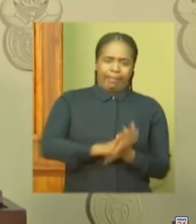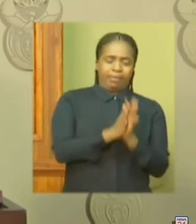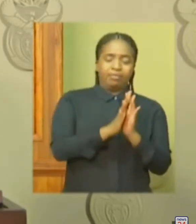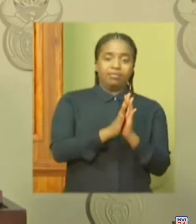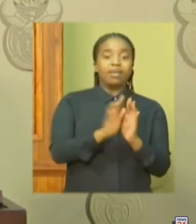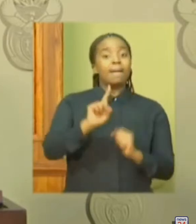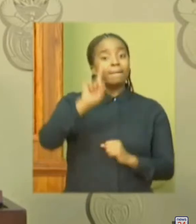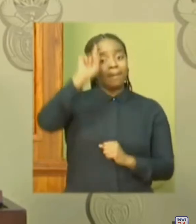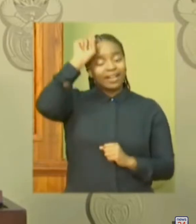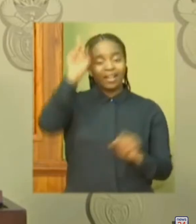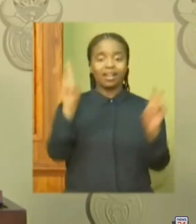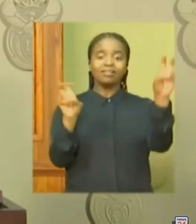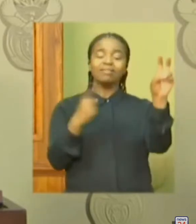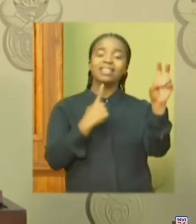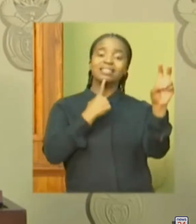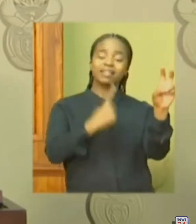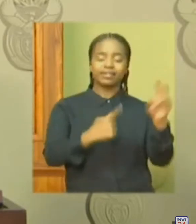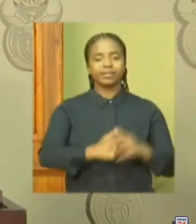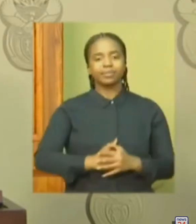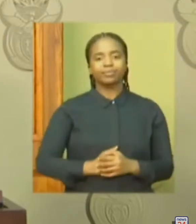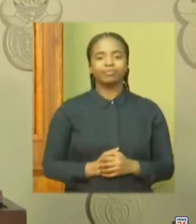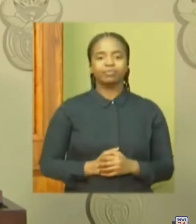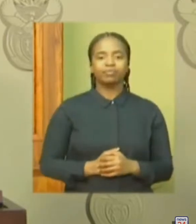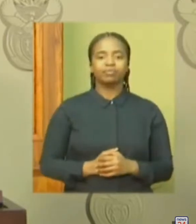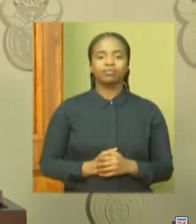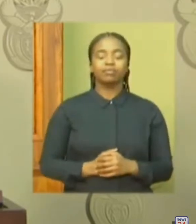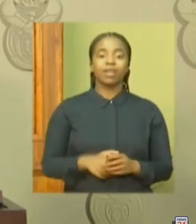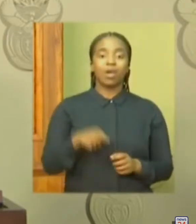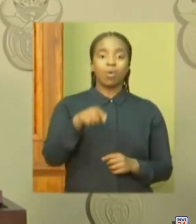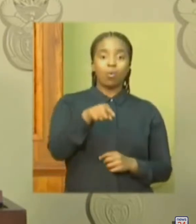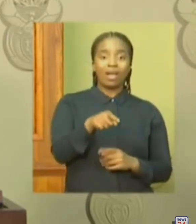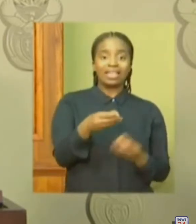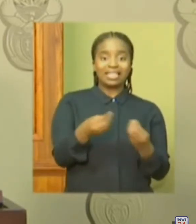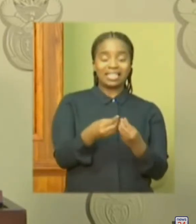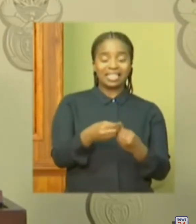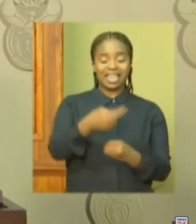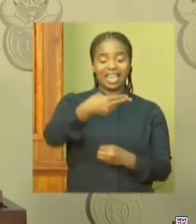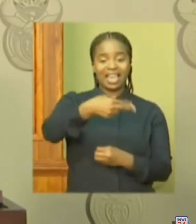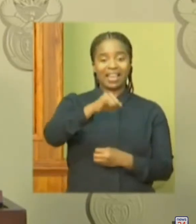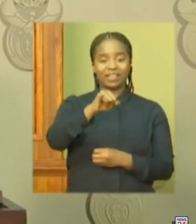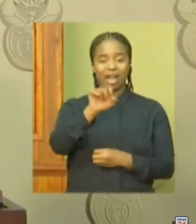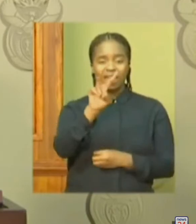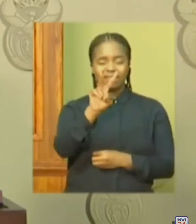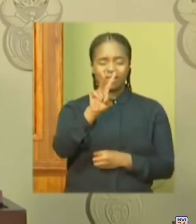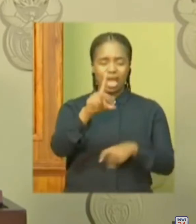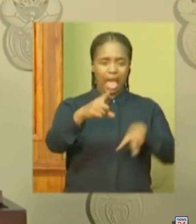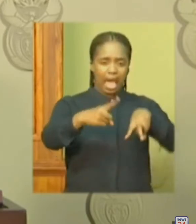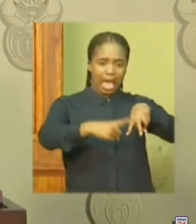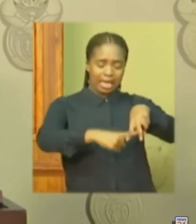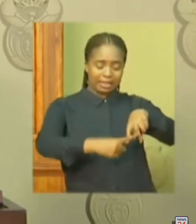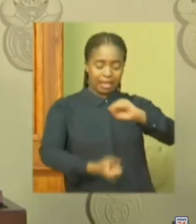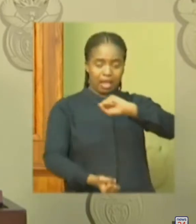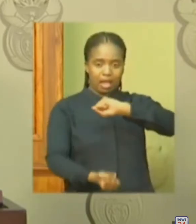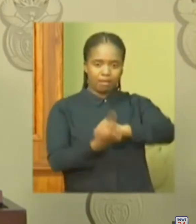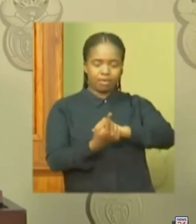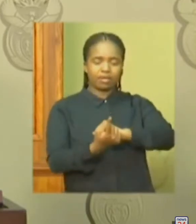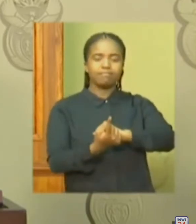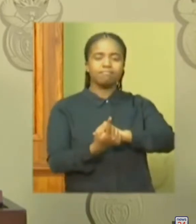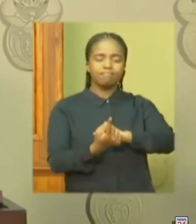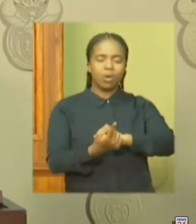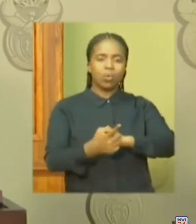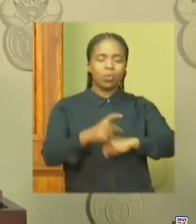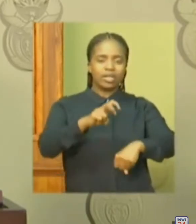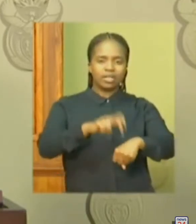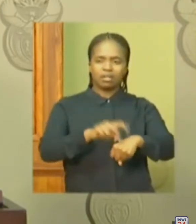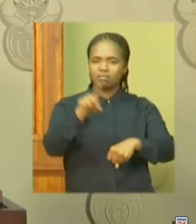He said, in the face of the grave threat posed by HIV/AIDS, we have to rise above